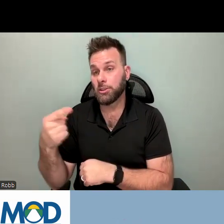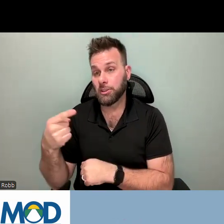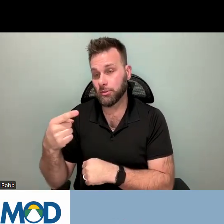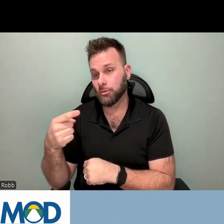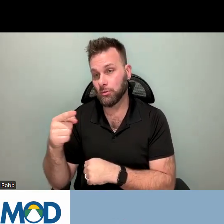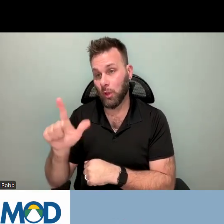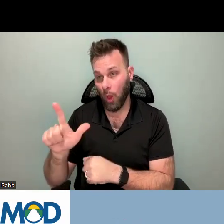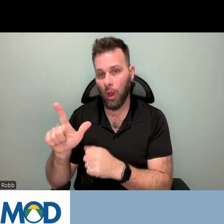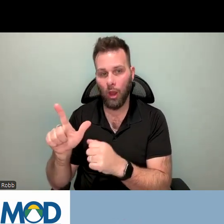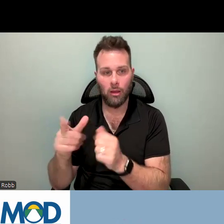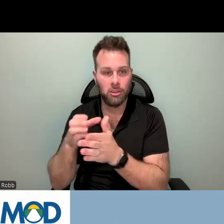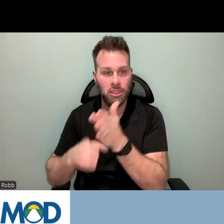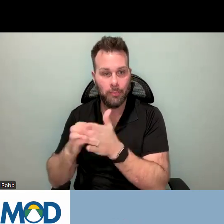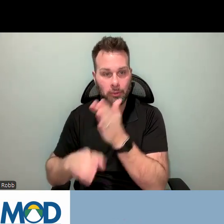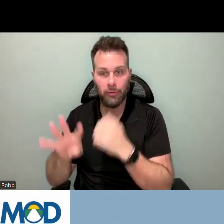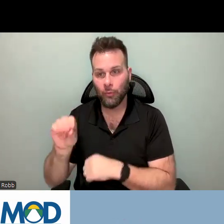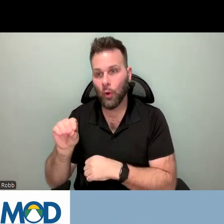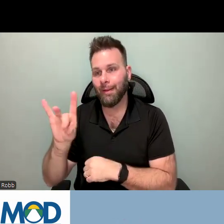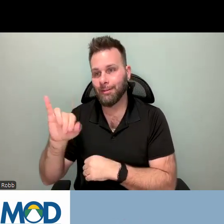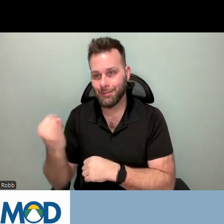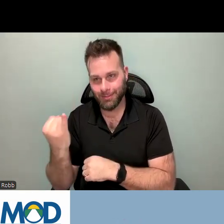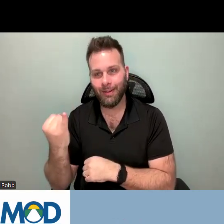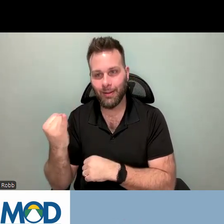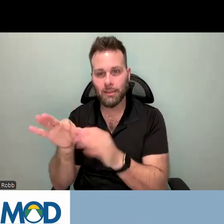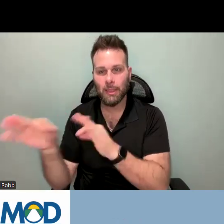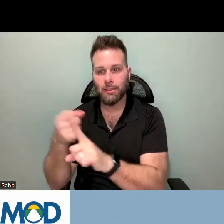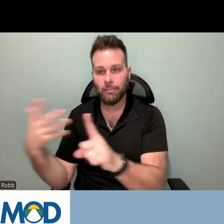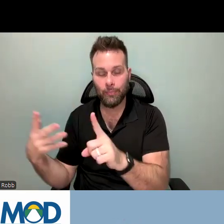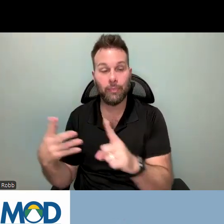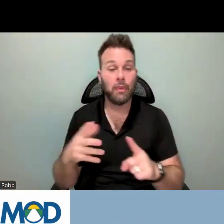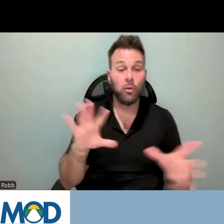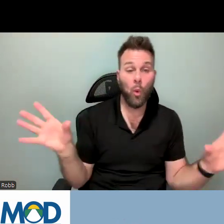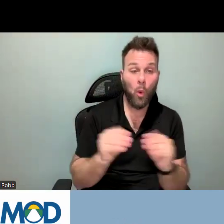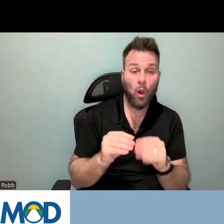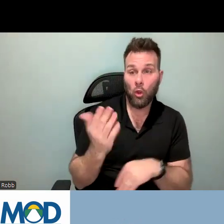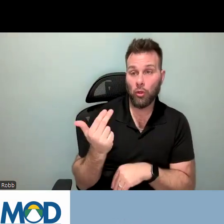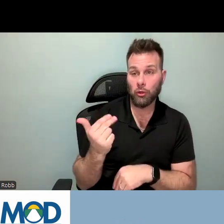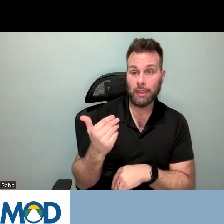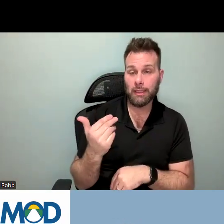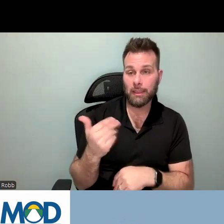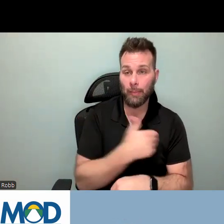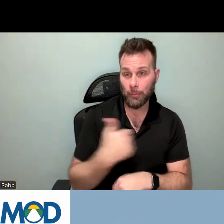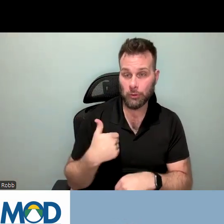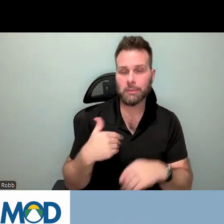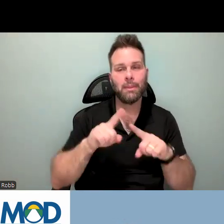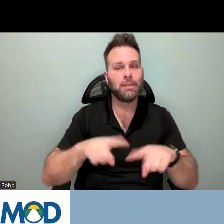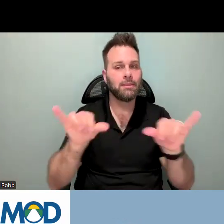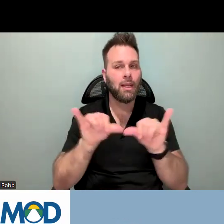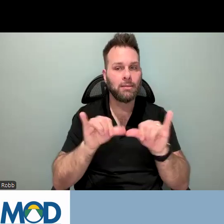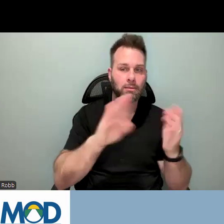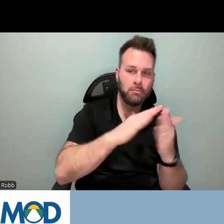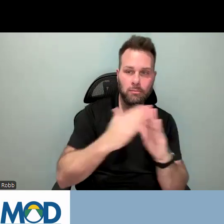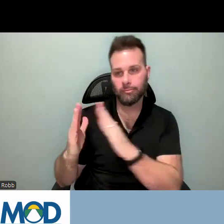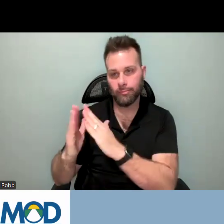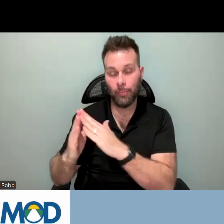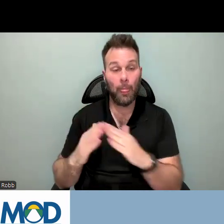Each Commission on Disability must have between 5 and 13 members, depending on the size and the needs of the municipality. These members